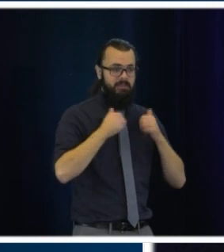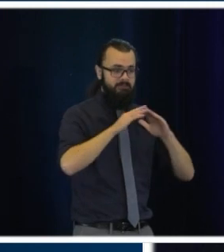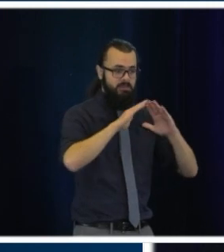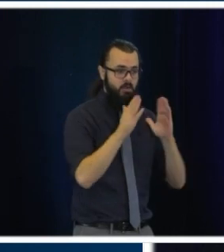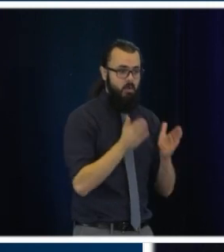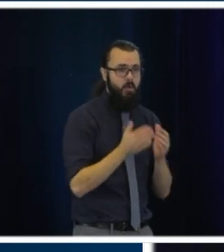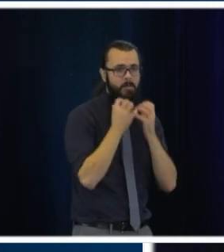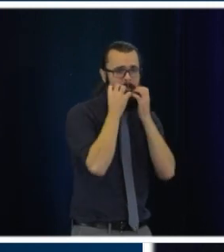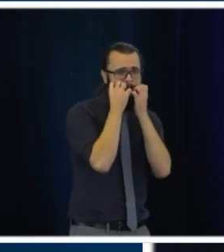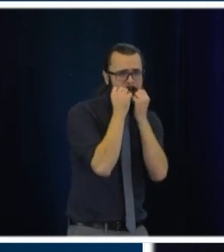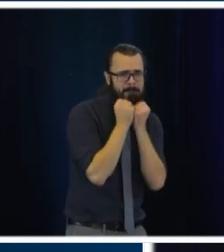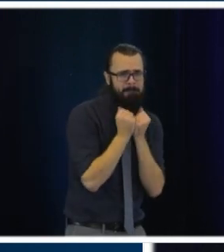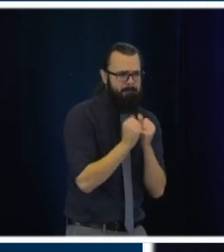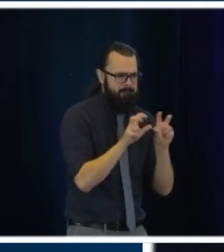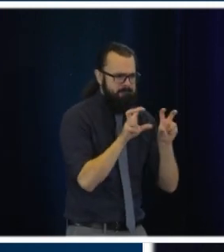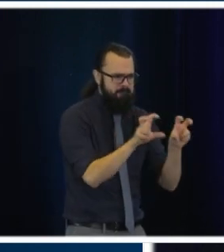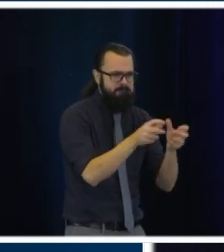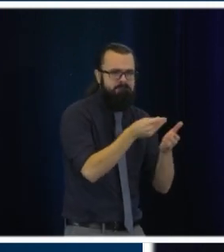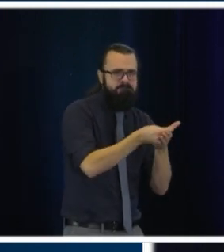when lead paint was,